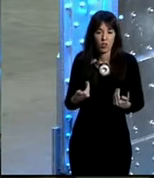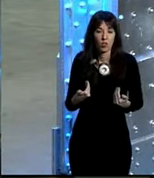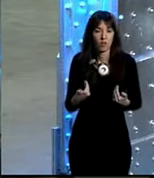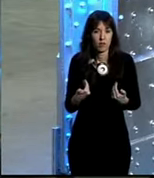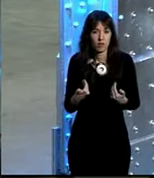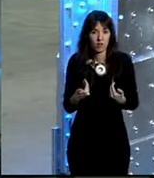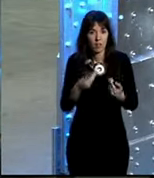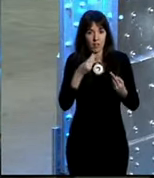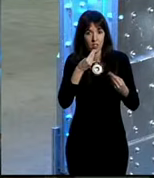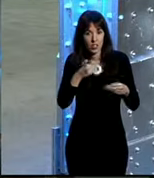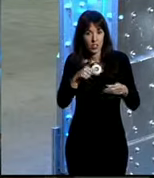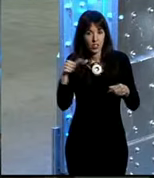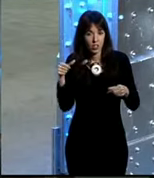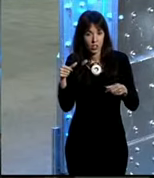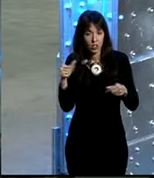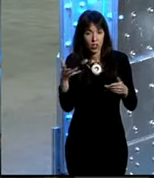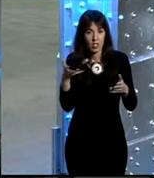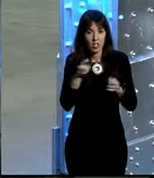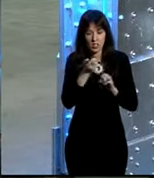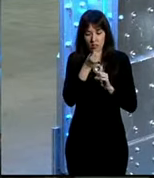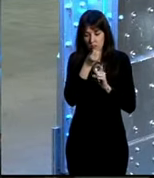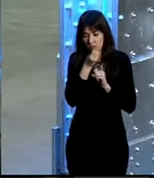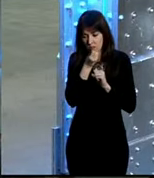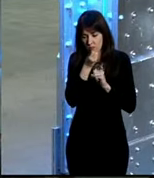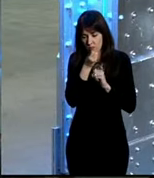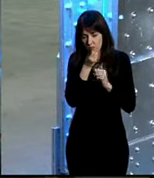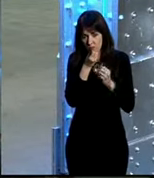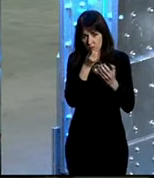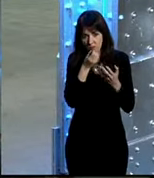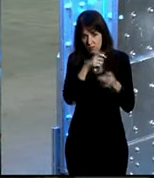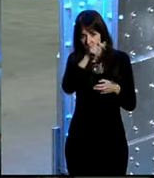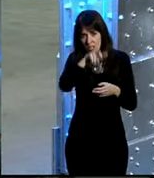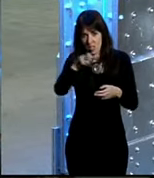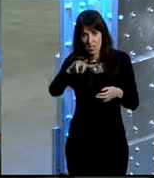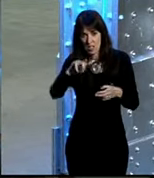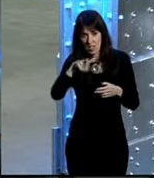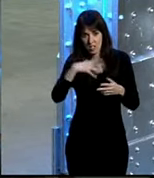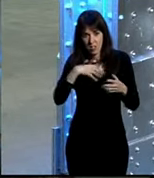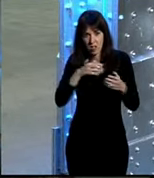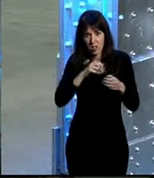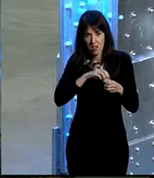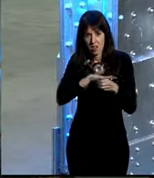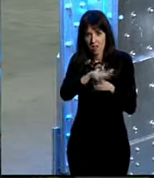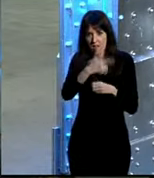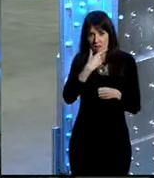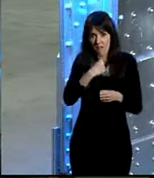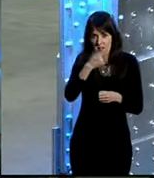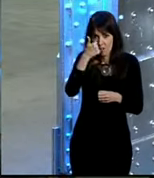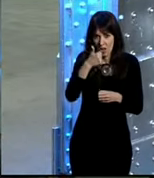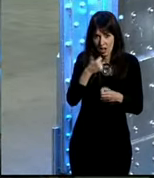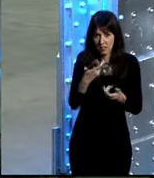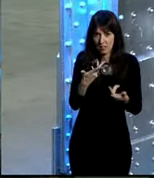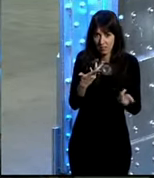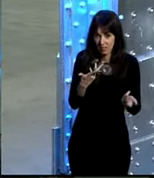better. That's why we try to use geocaching in our Ristinomi project to have the